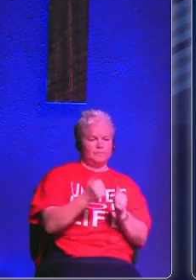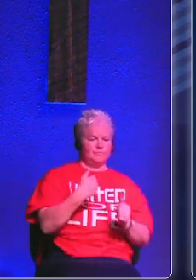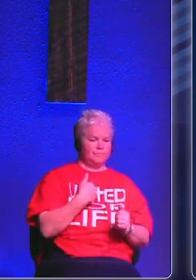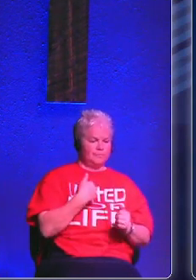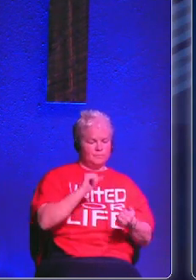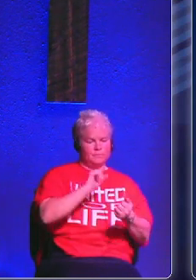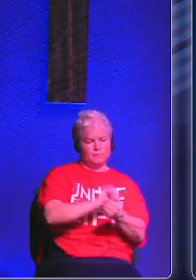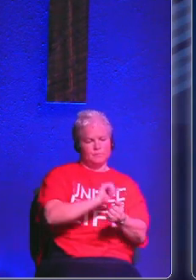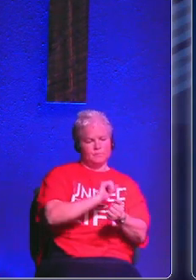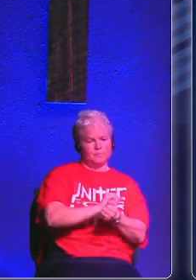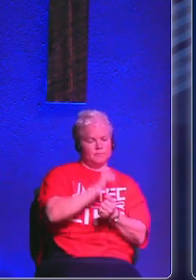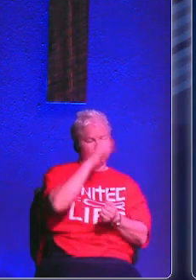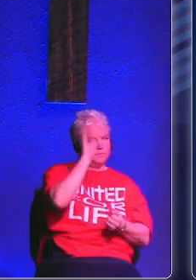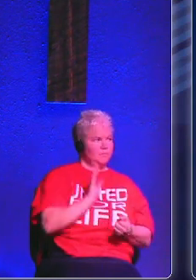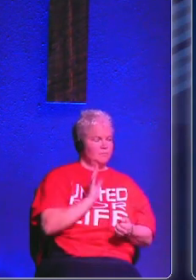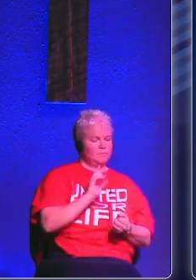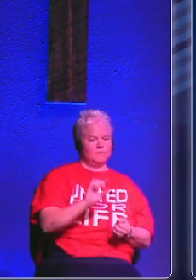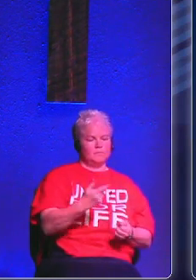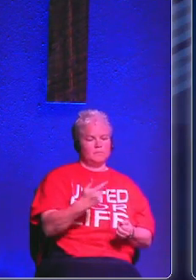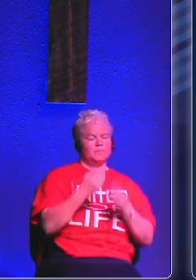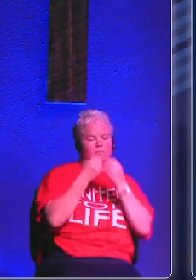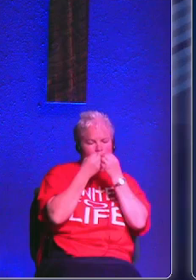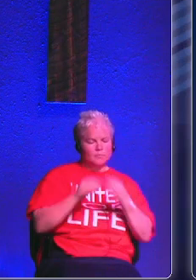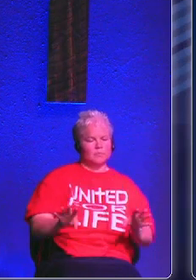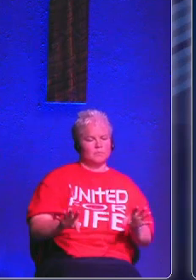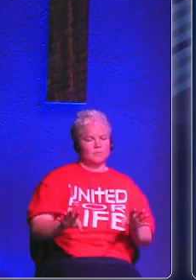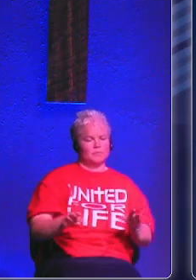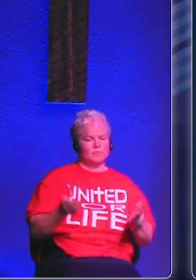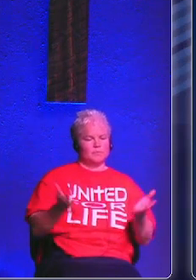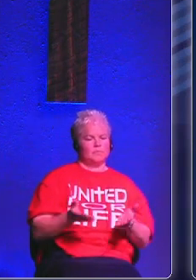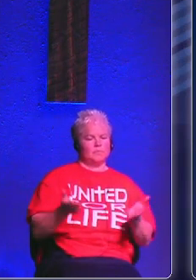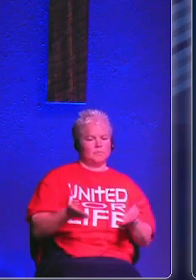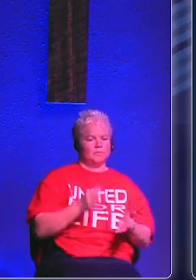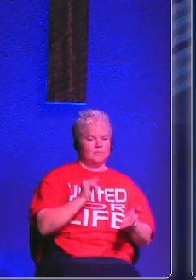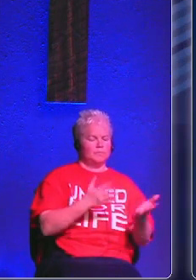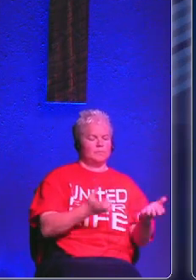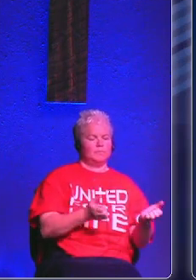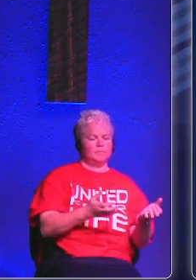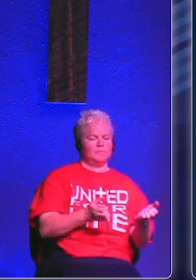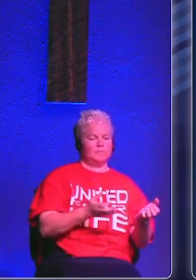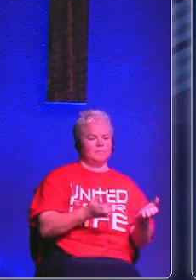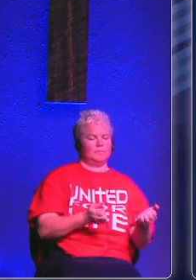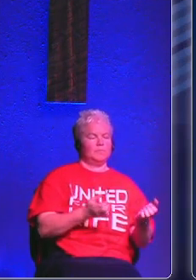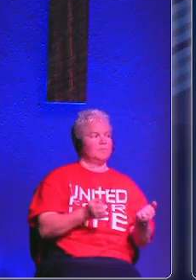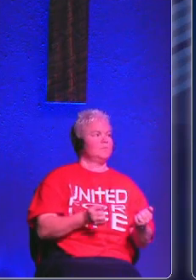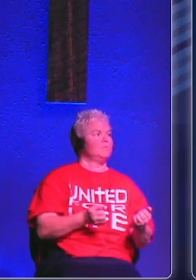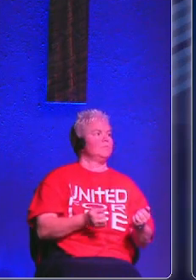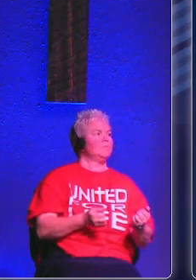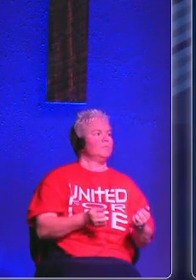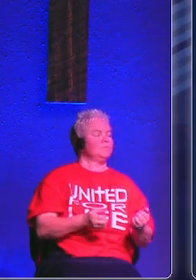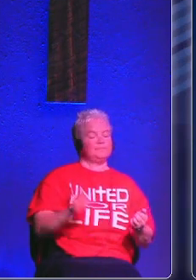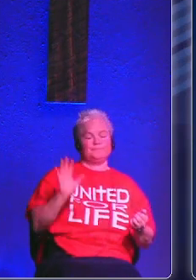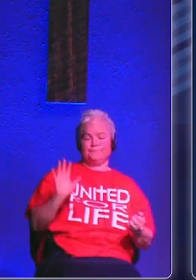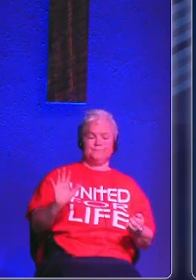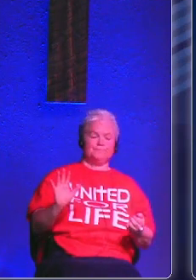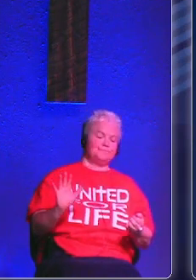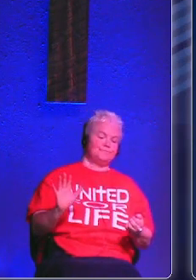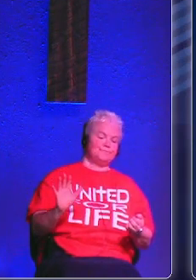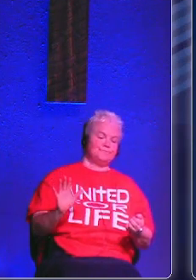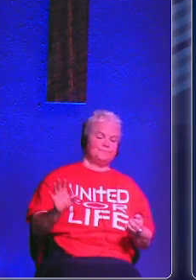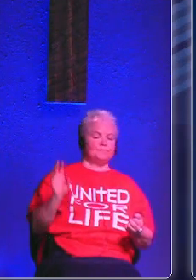That'll be my works toward him, and then in return he'll bless me and let me do whatever I want. So then the rest of the